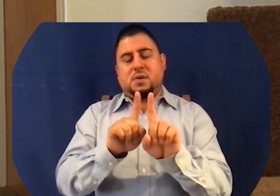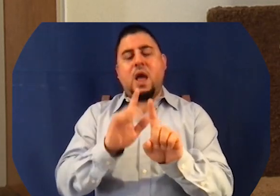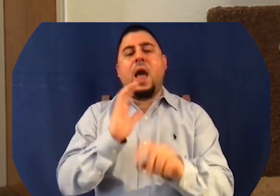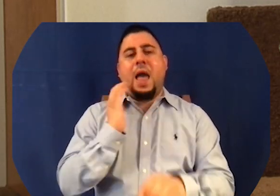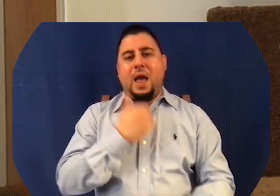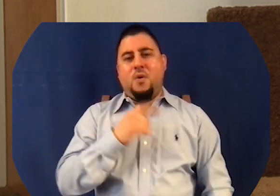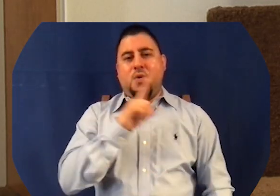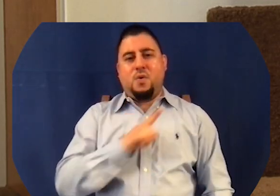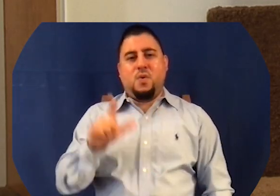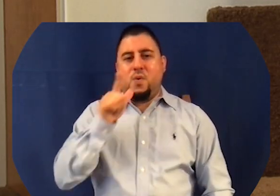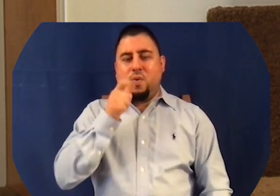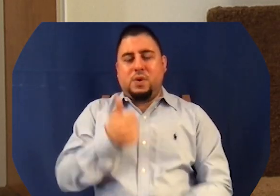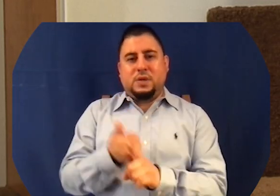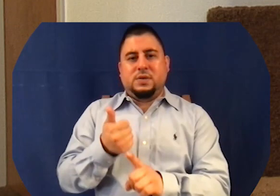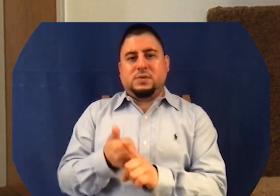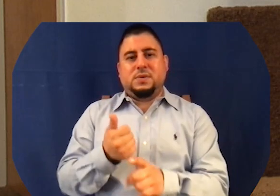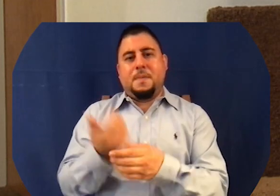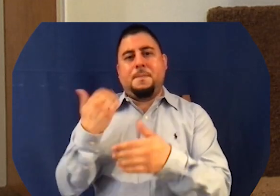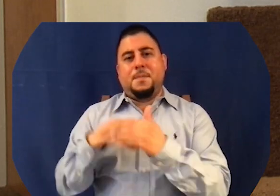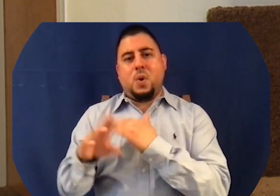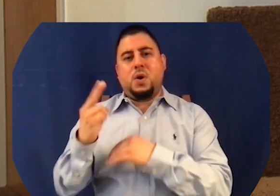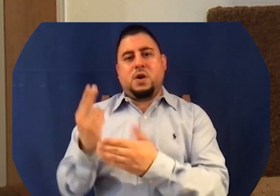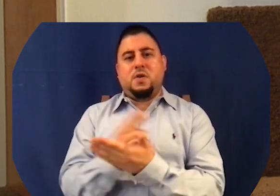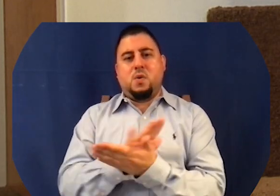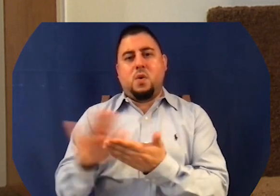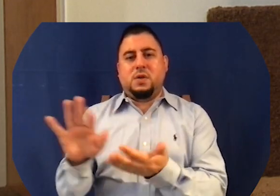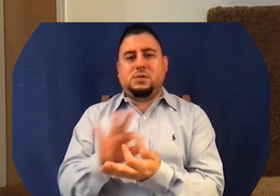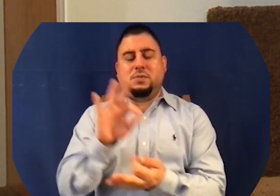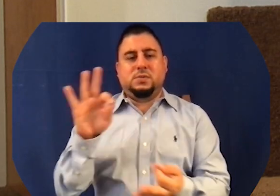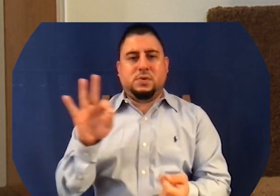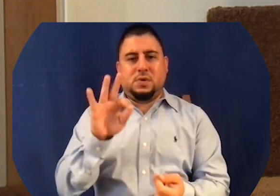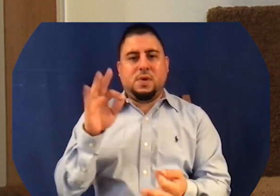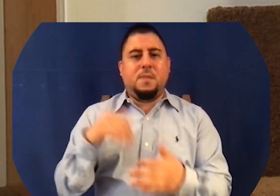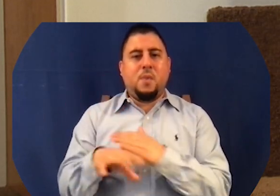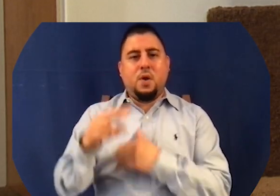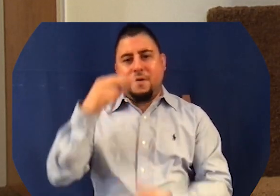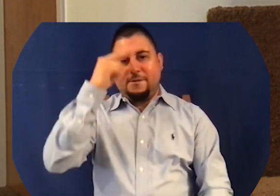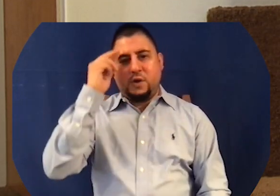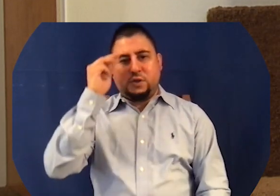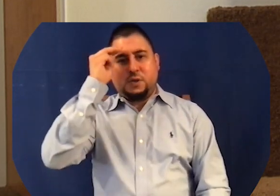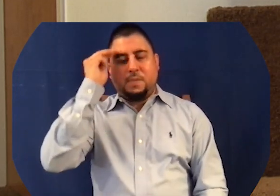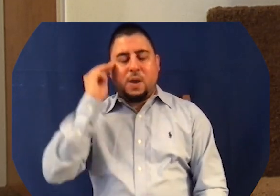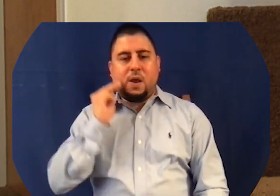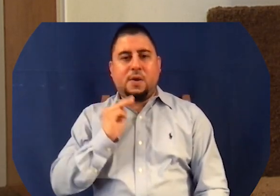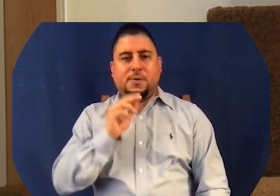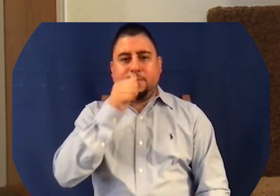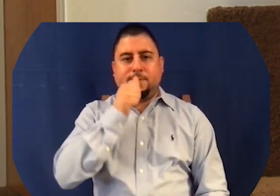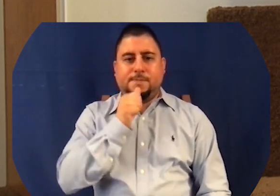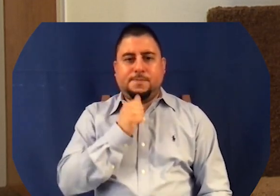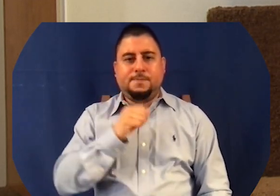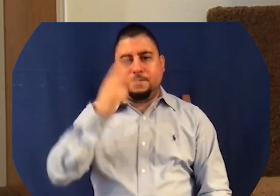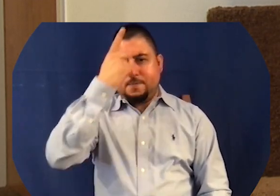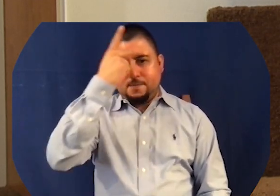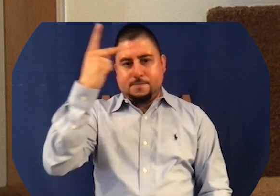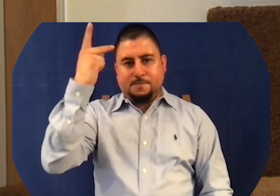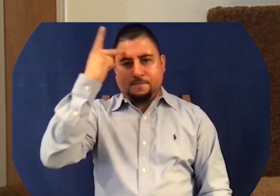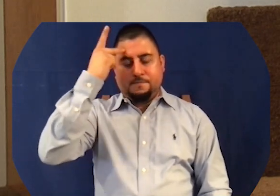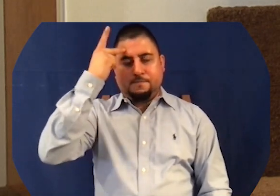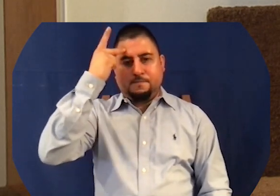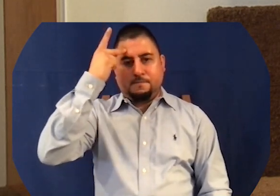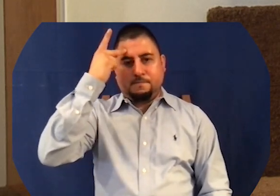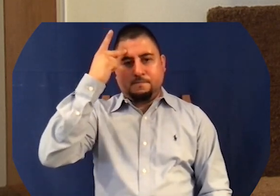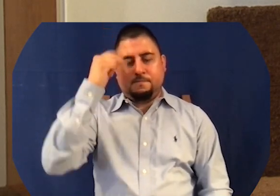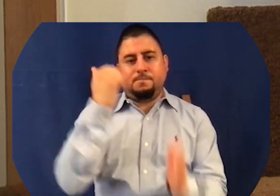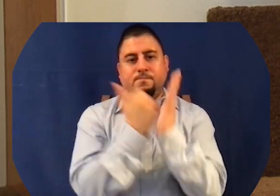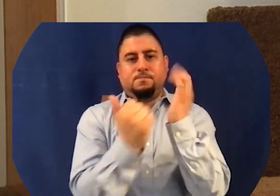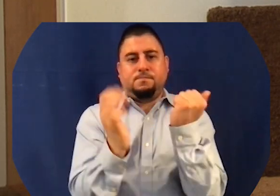Lord, who was conceived by the Holy Spirit, born of the Virgin Mary, suffered under Pontius Pilate,